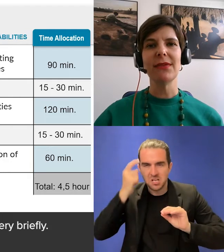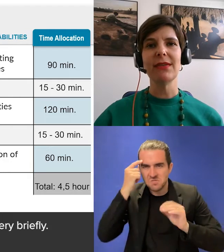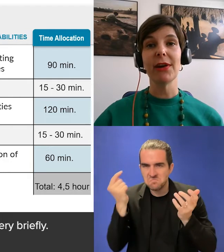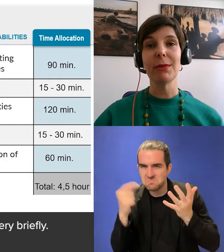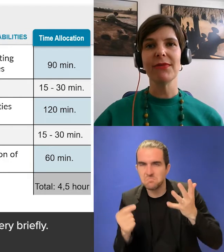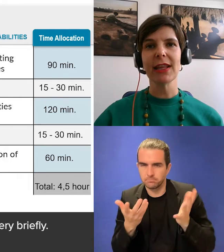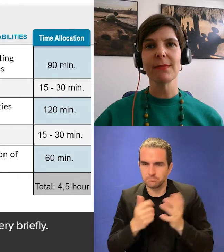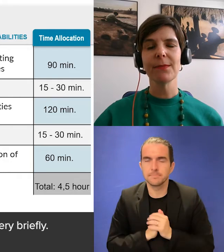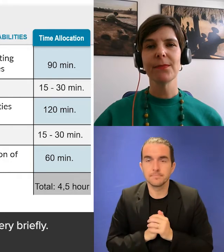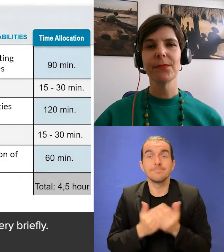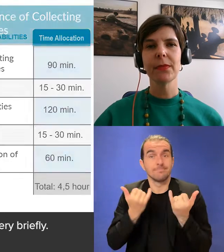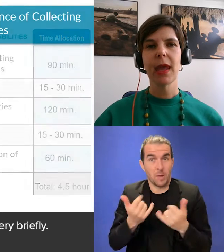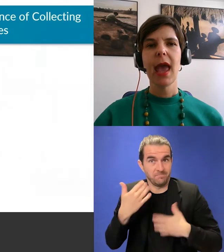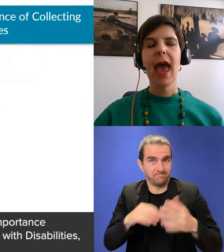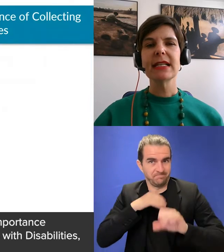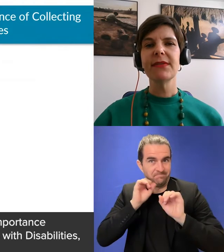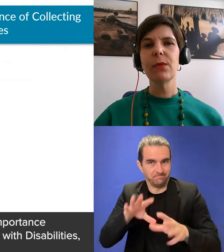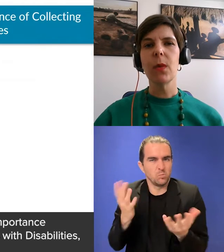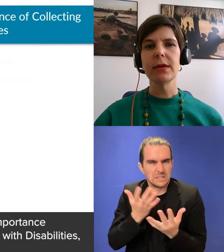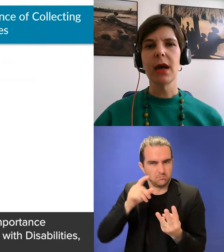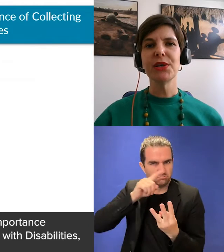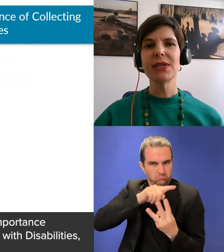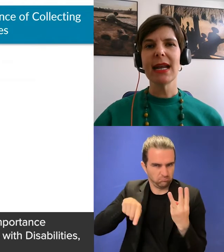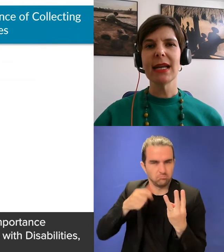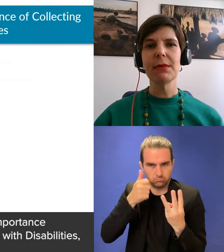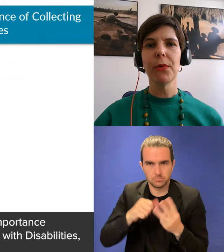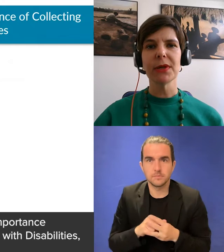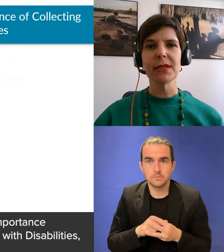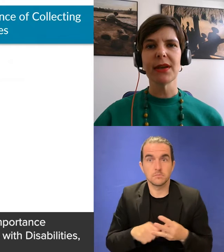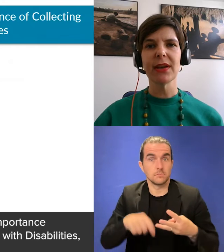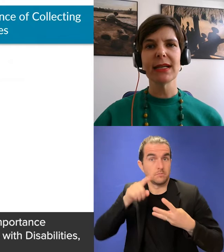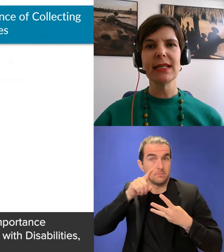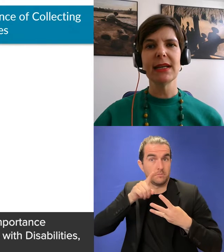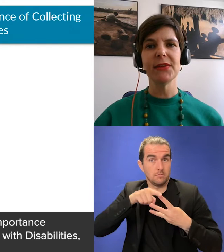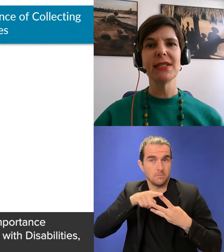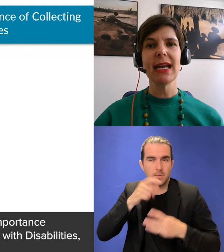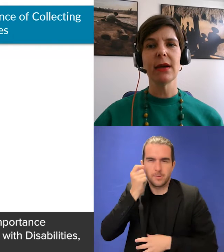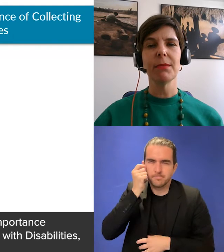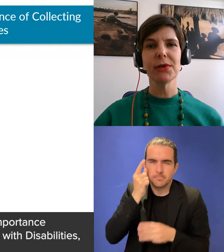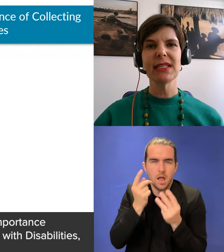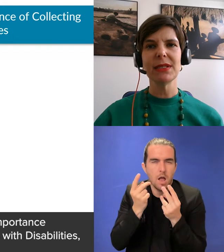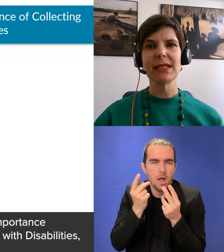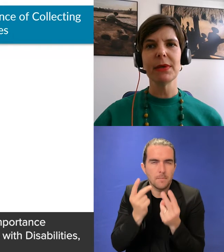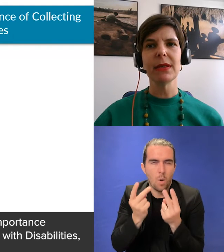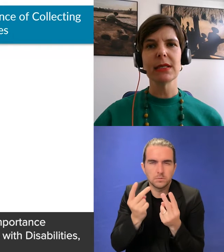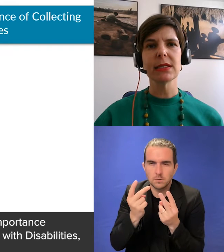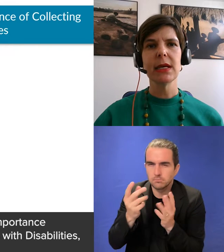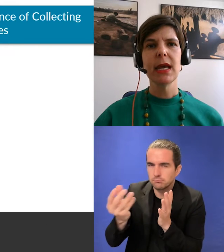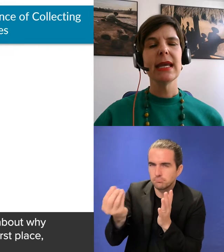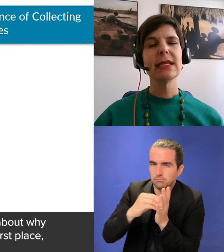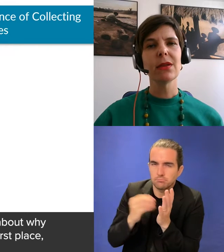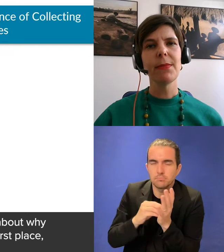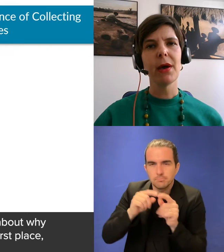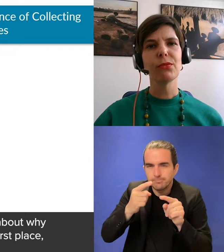each activity very briefly. Activity 1, understanding the importance of collecting diverse data on persons with